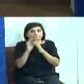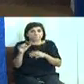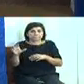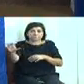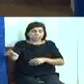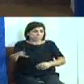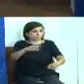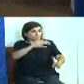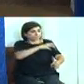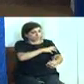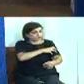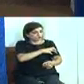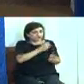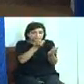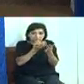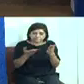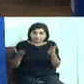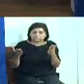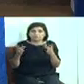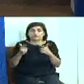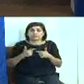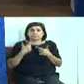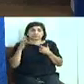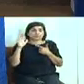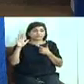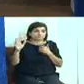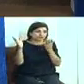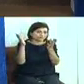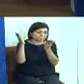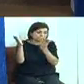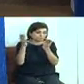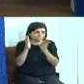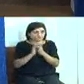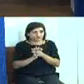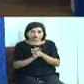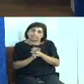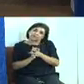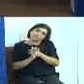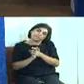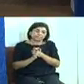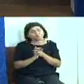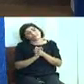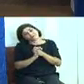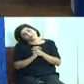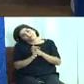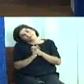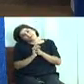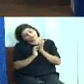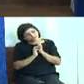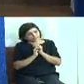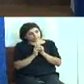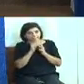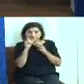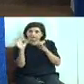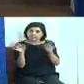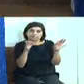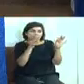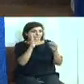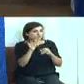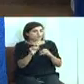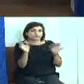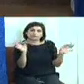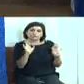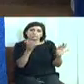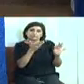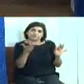empower and equip them to live out their ministries. Do not be distracted by